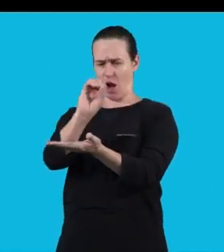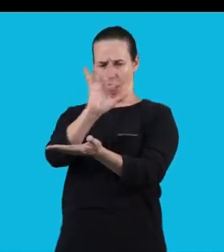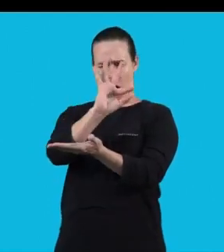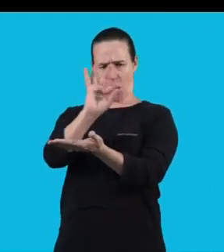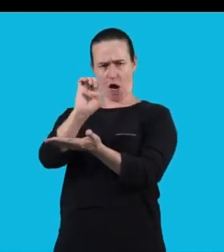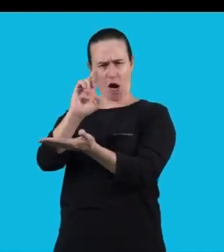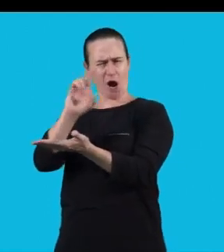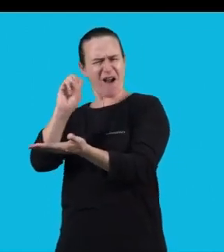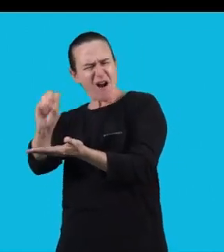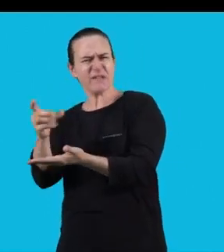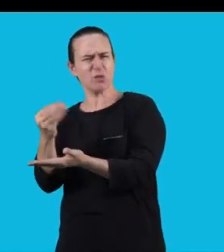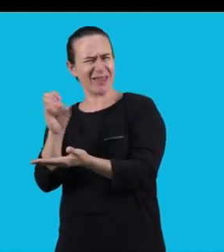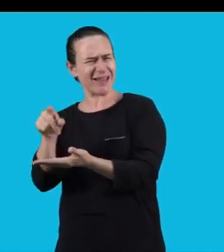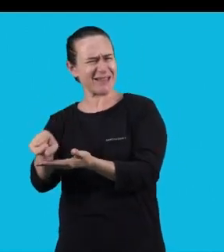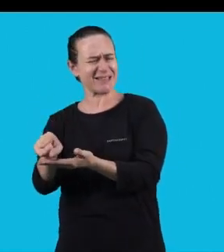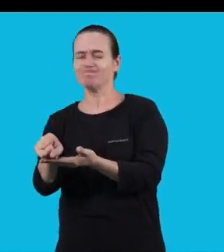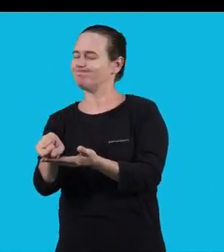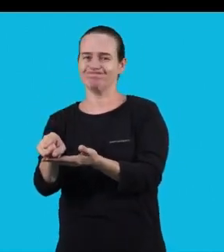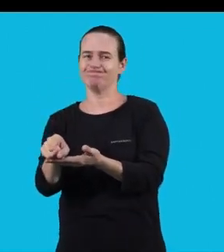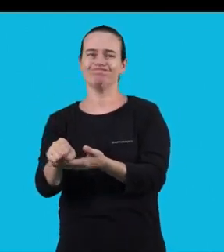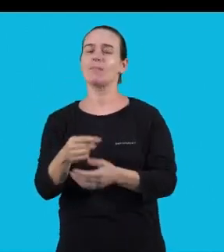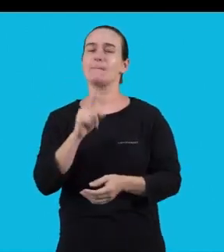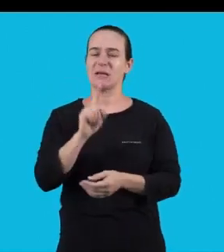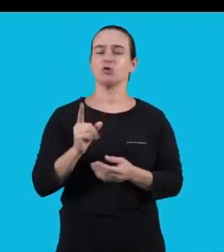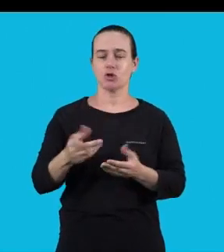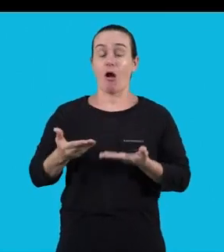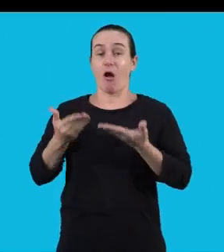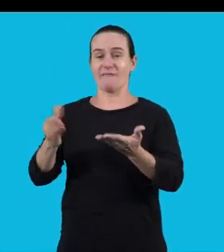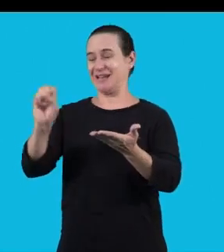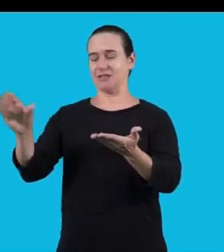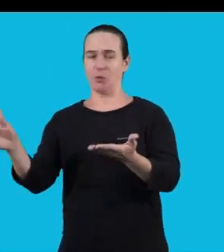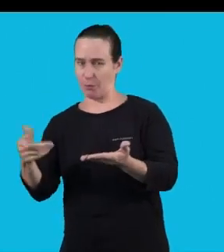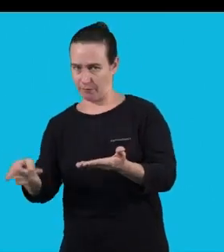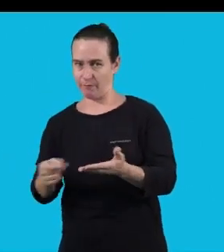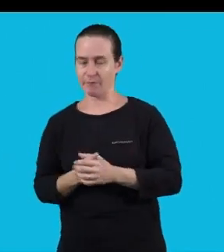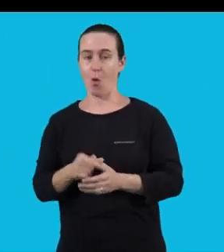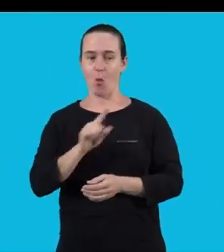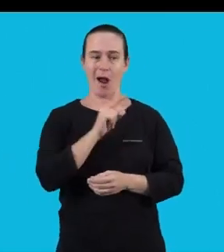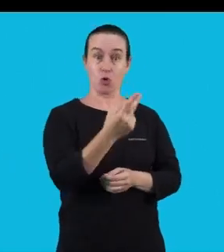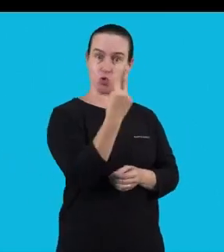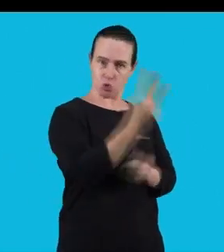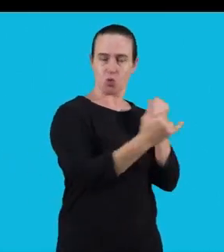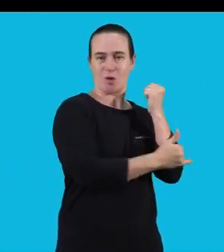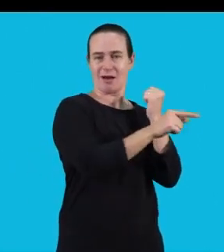be offer without the S. Very simple for 1 mark.